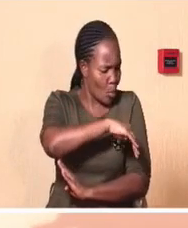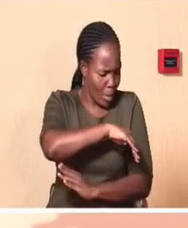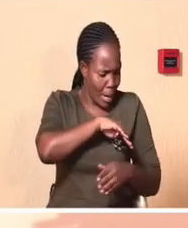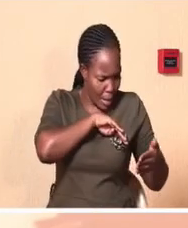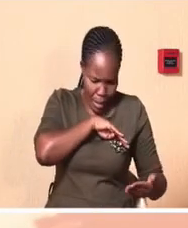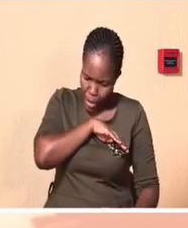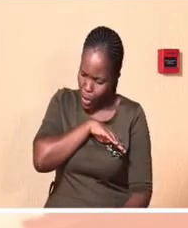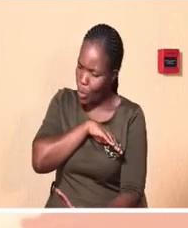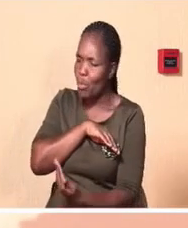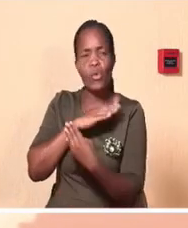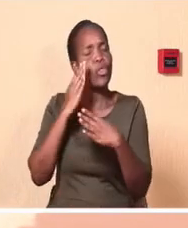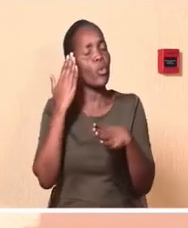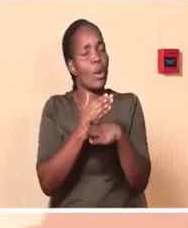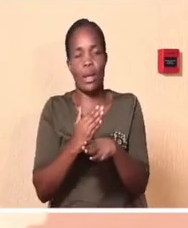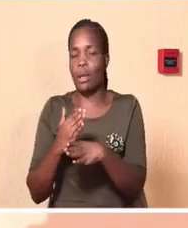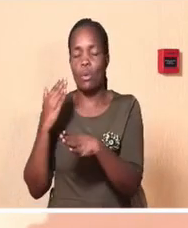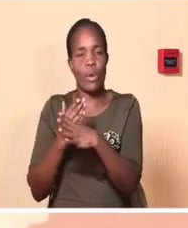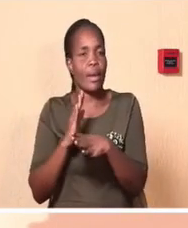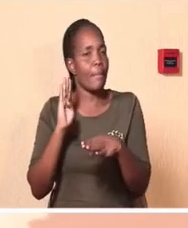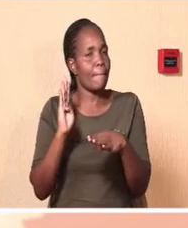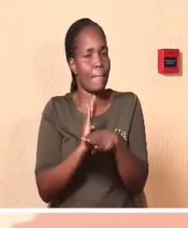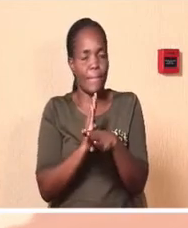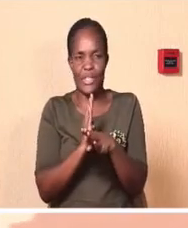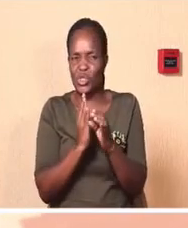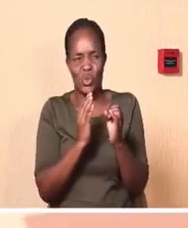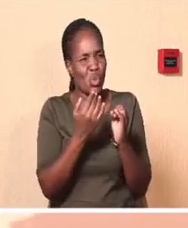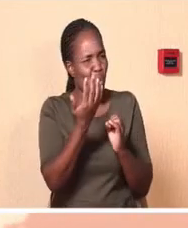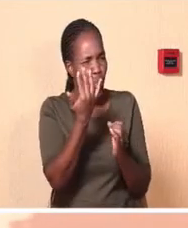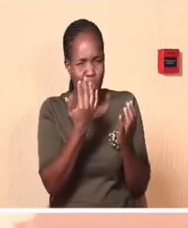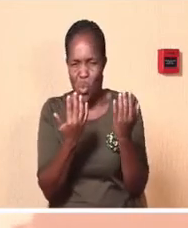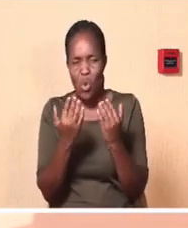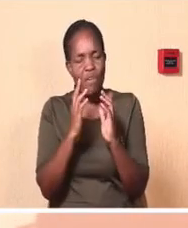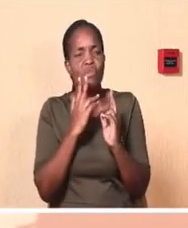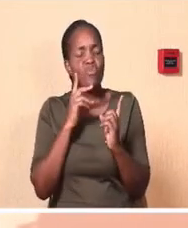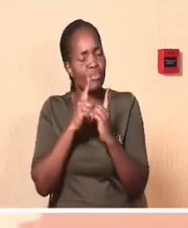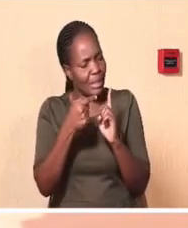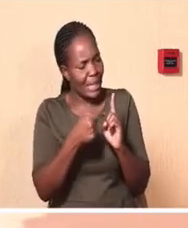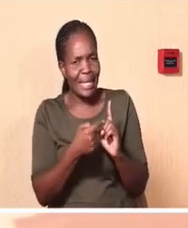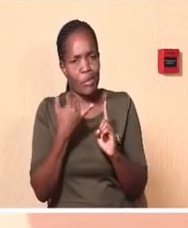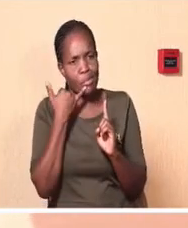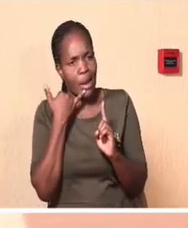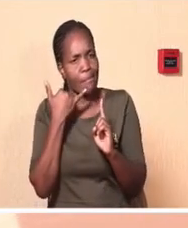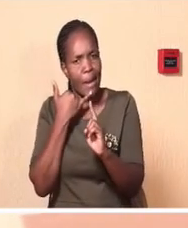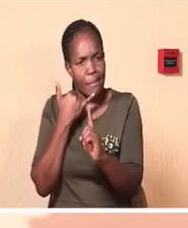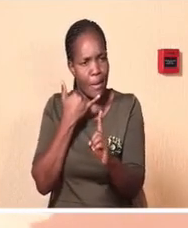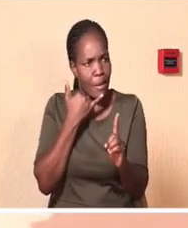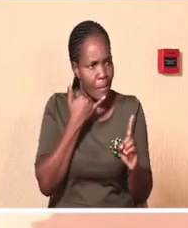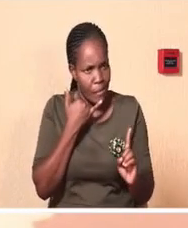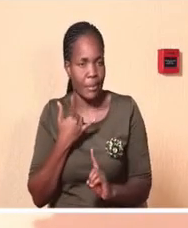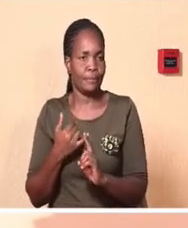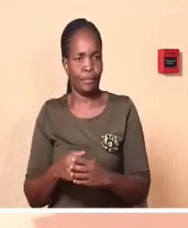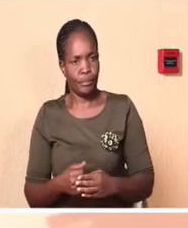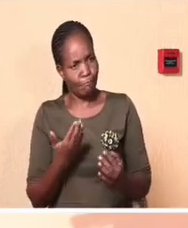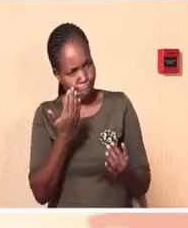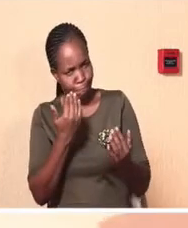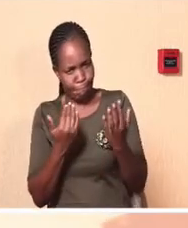contact has been traced. Because unless you trace a contact, then you have a loose end.